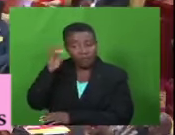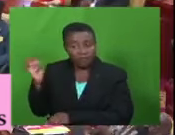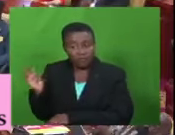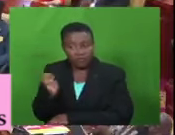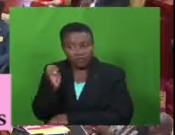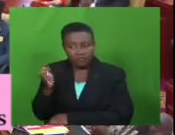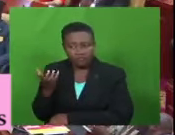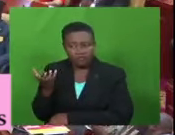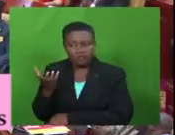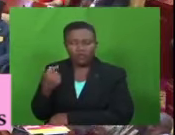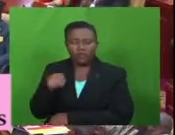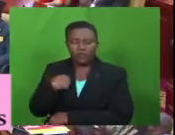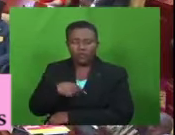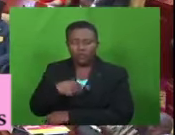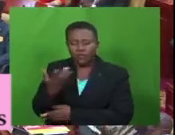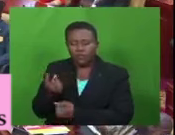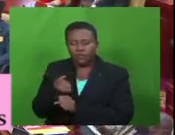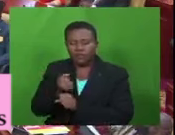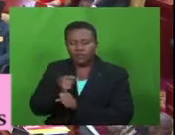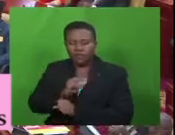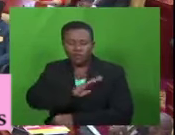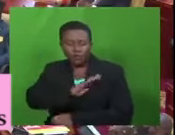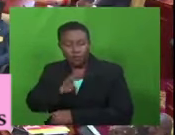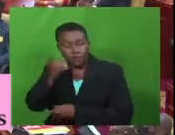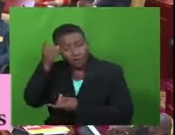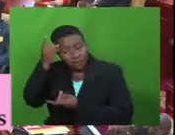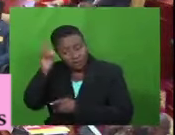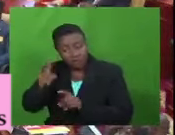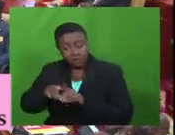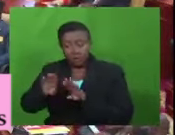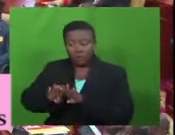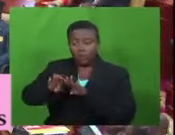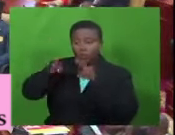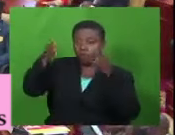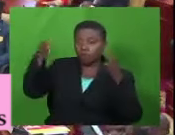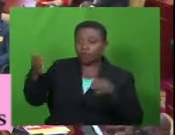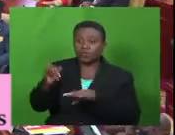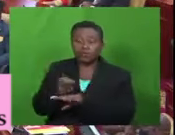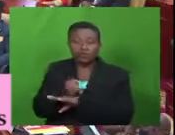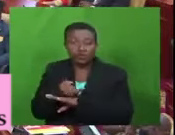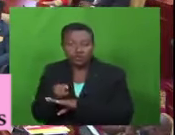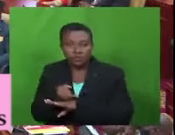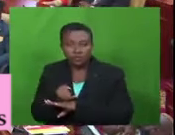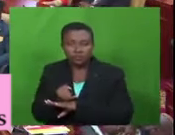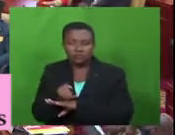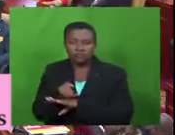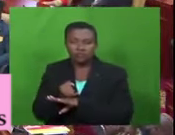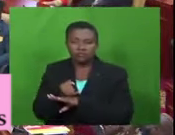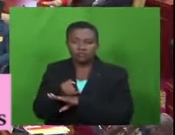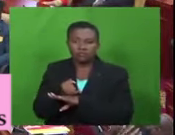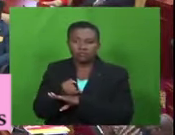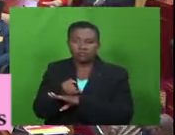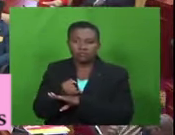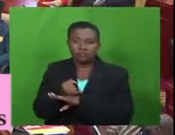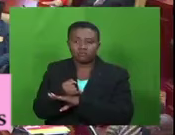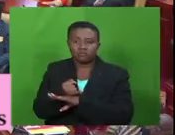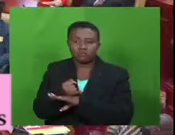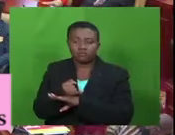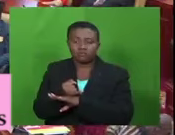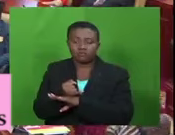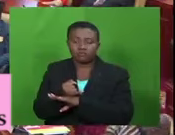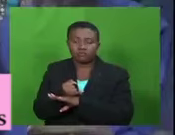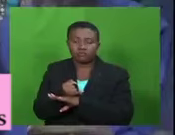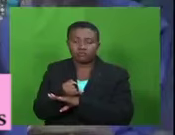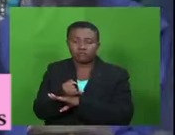we took the brave decision to open the institutions. Even then, it is worth pointing out that